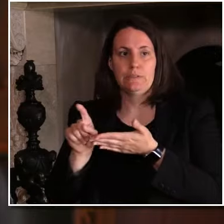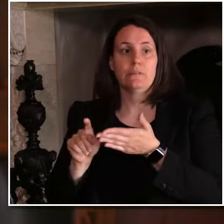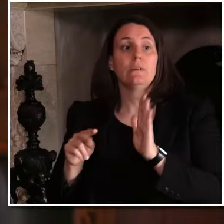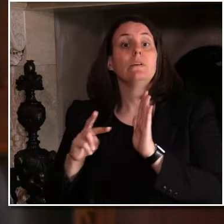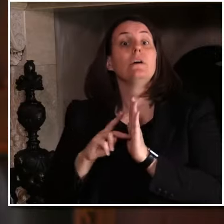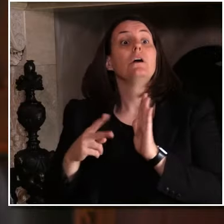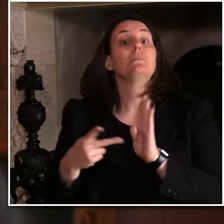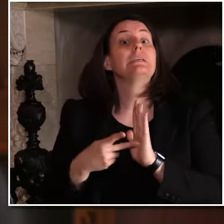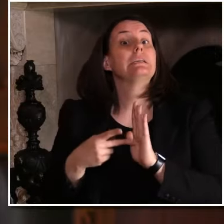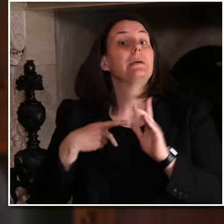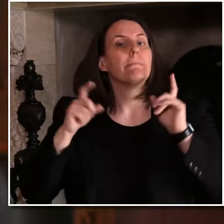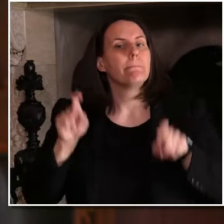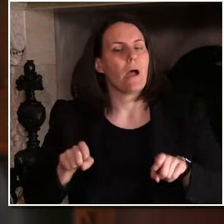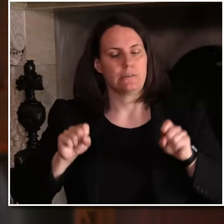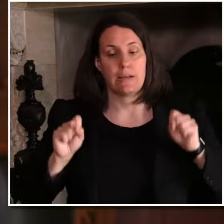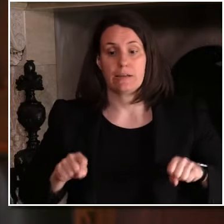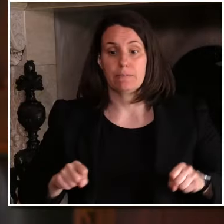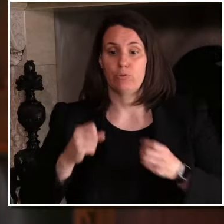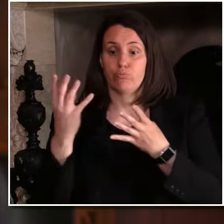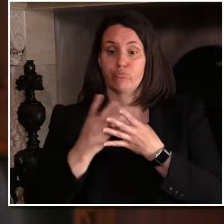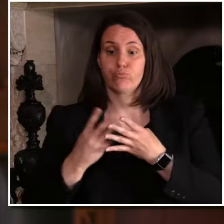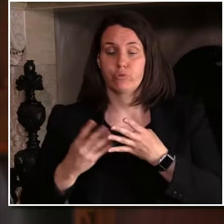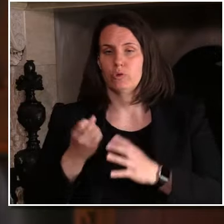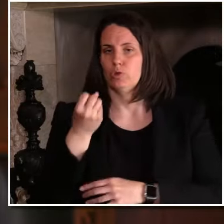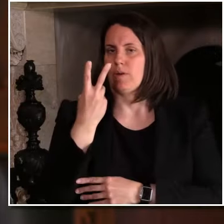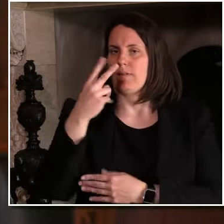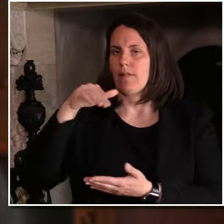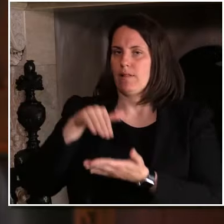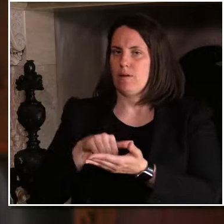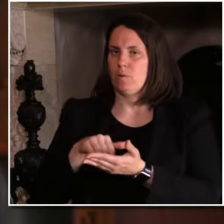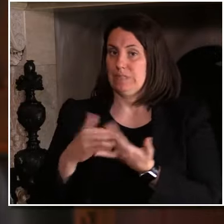think, just over 10,000.